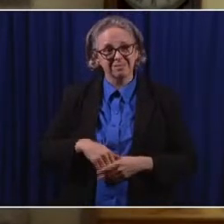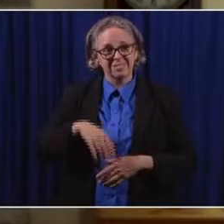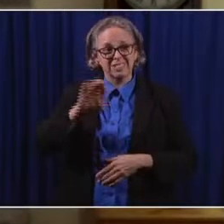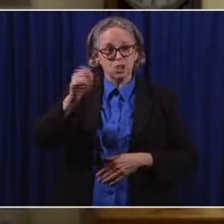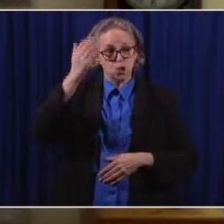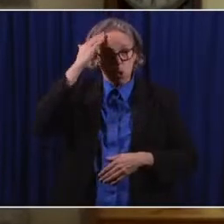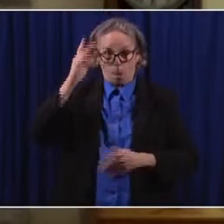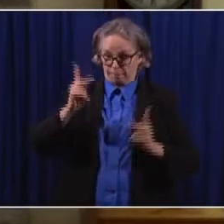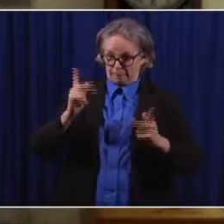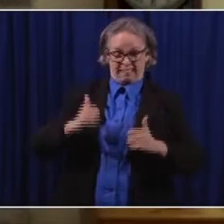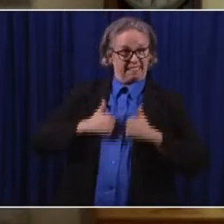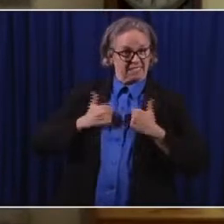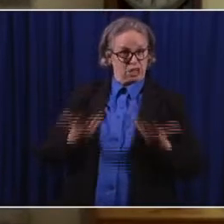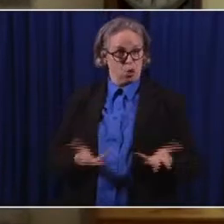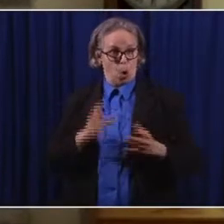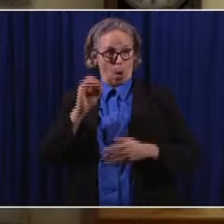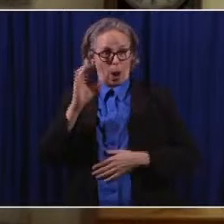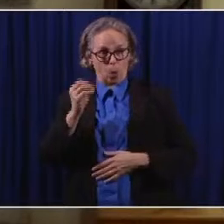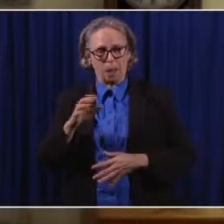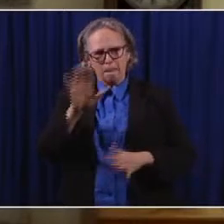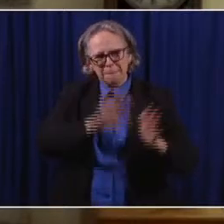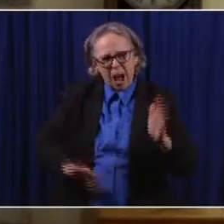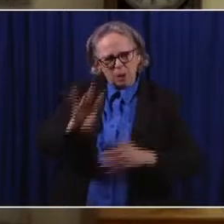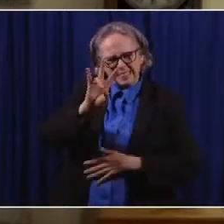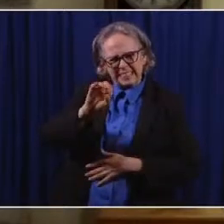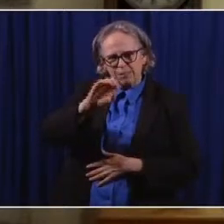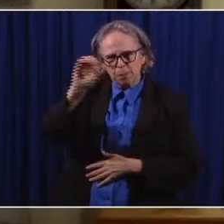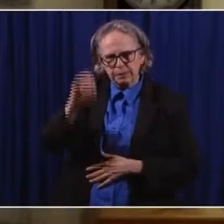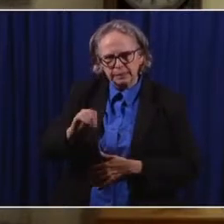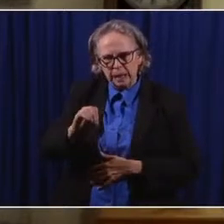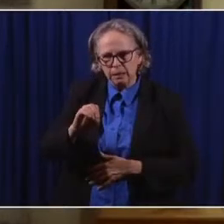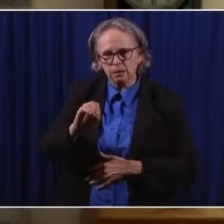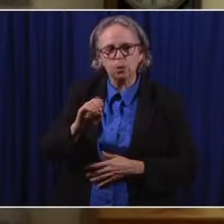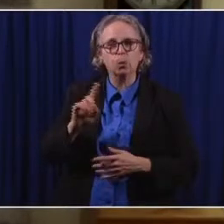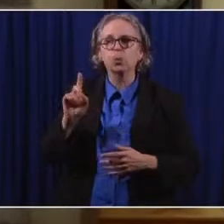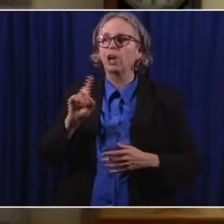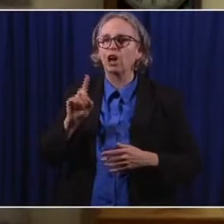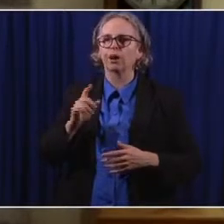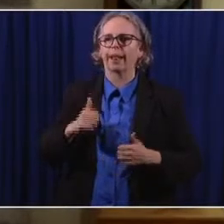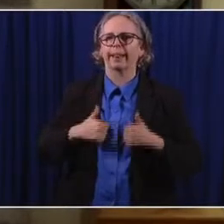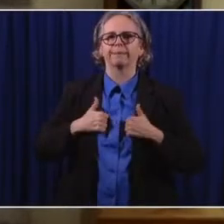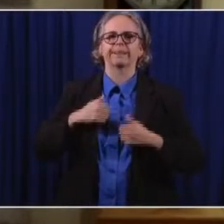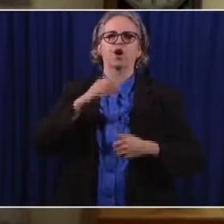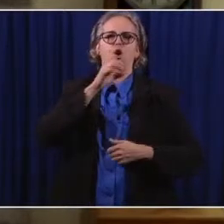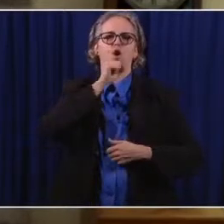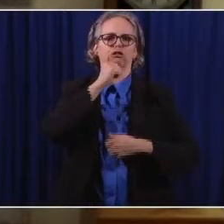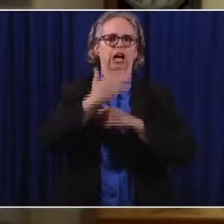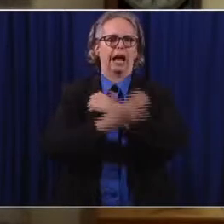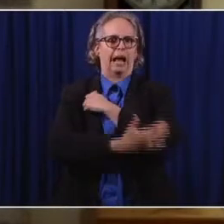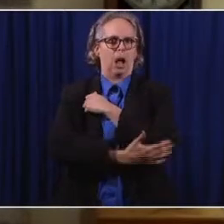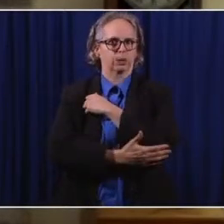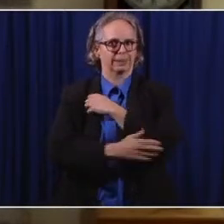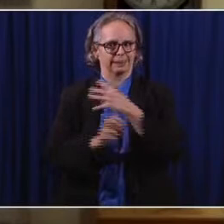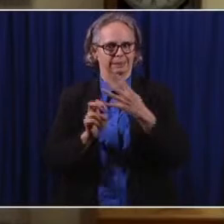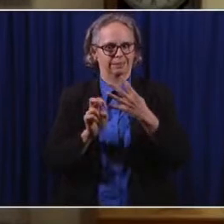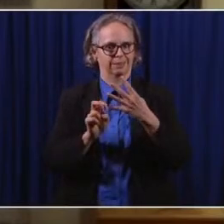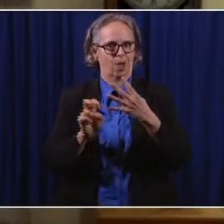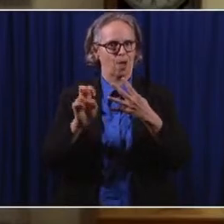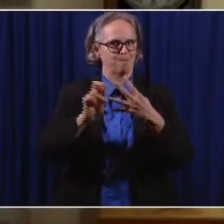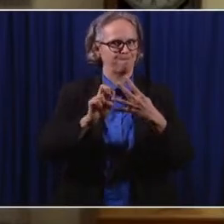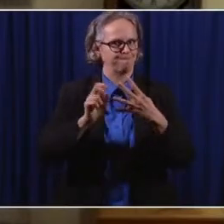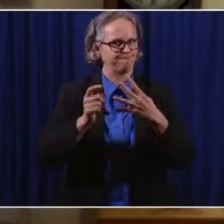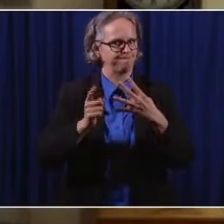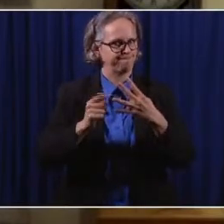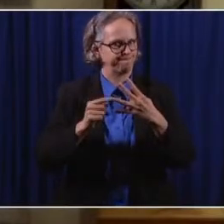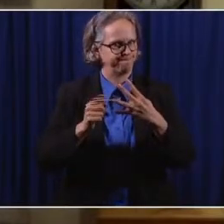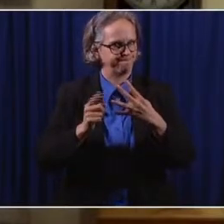We have 5 red counties this week, the lowest number of red counties we've reported since starting the alert system. So good